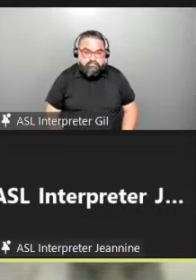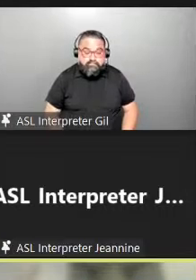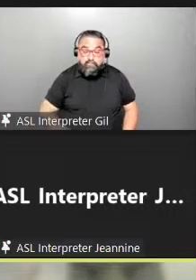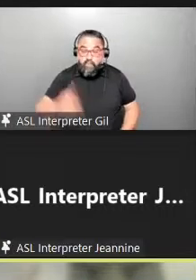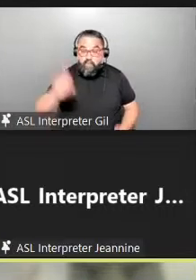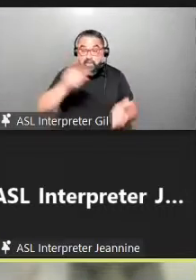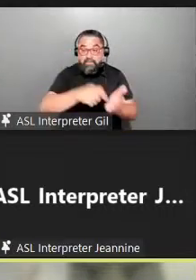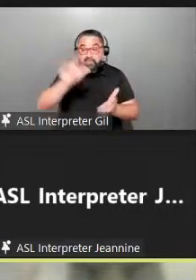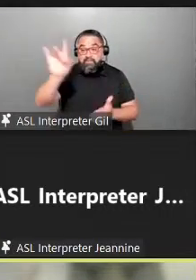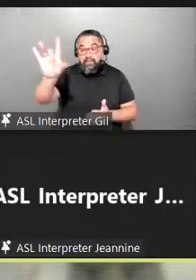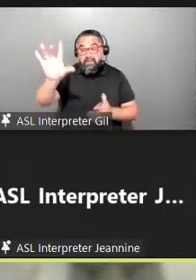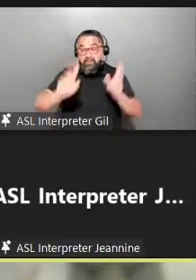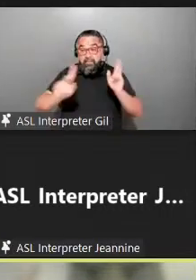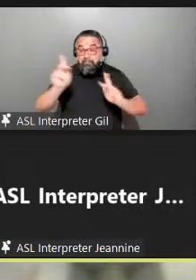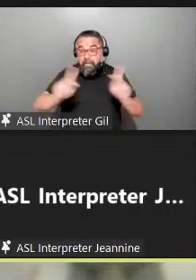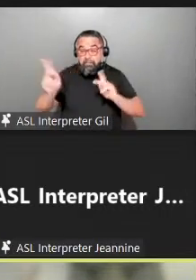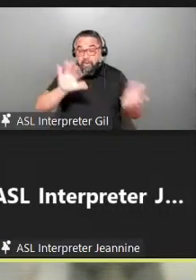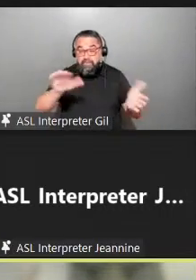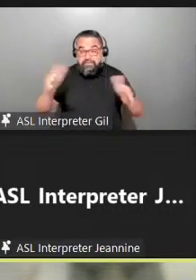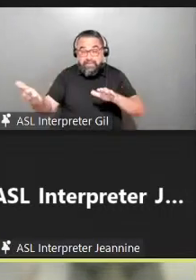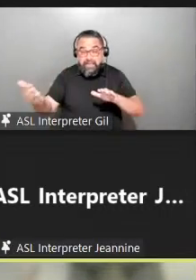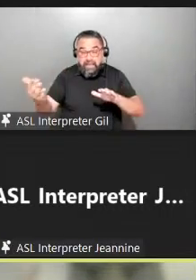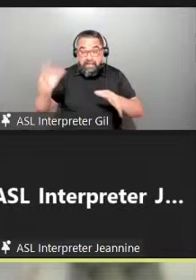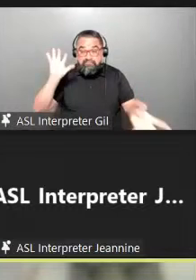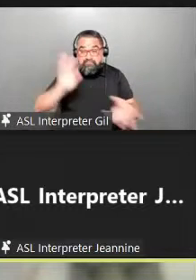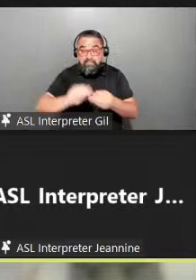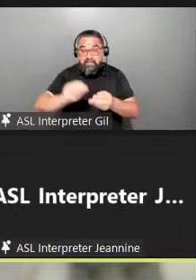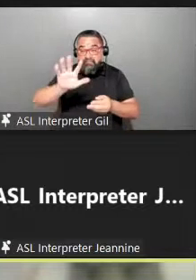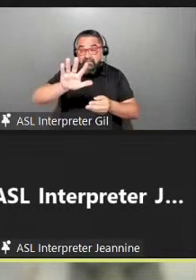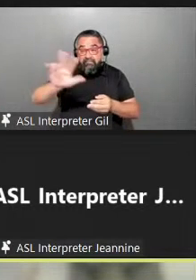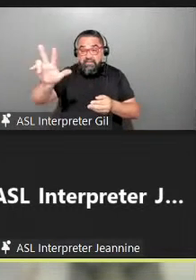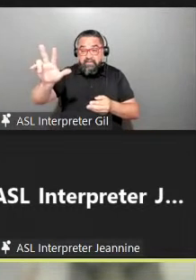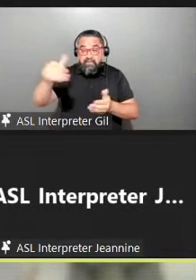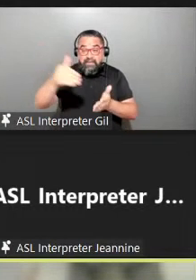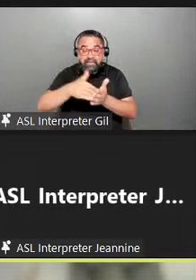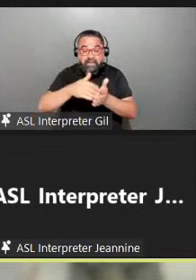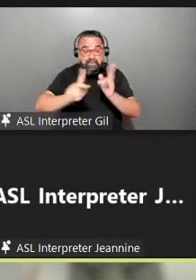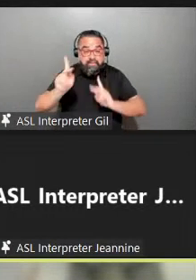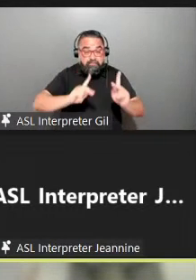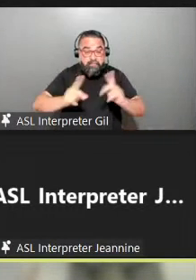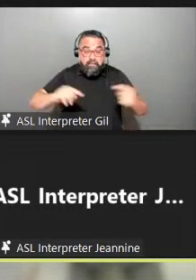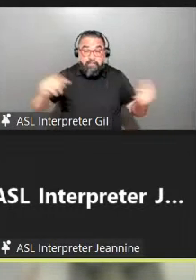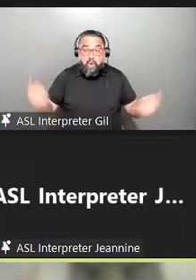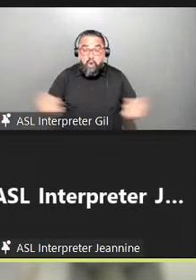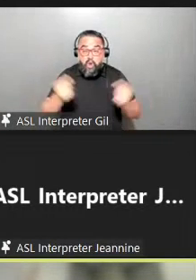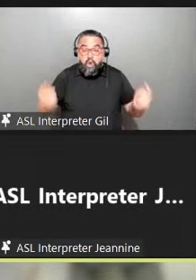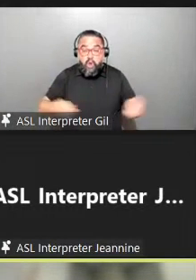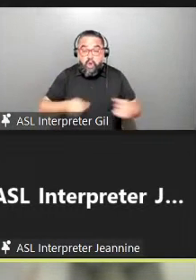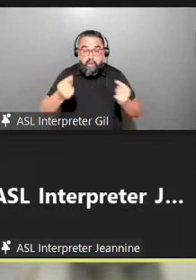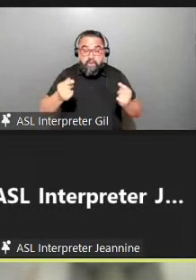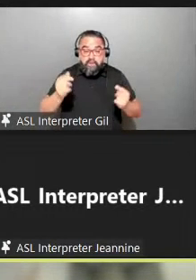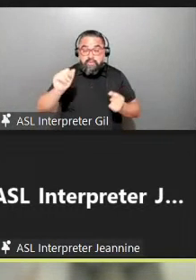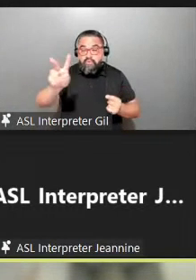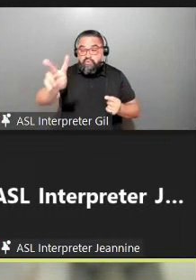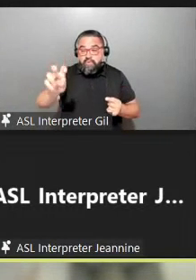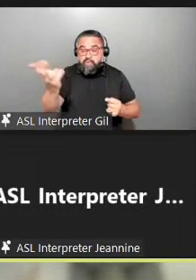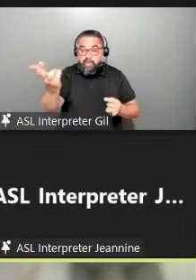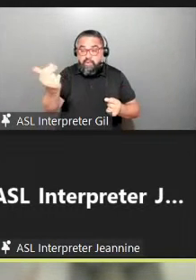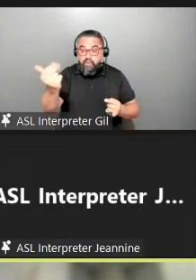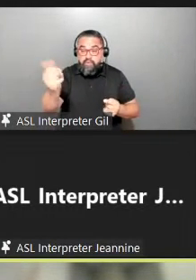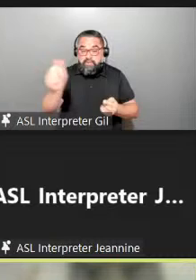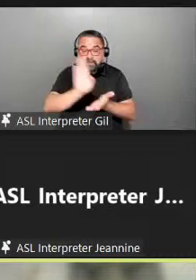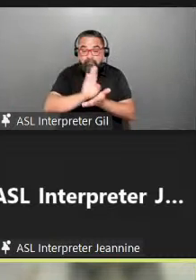53,000 people will be injured. And $213 billion in damage will occur. It's